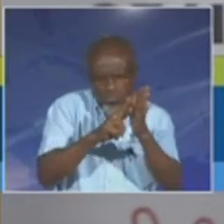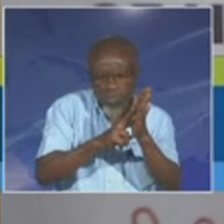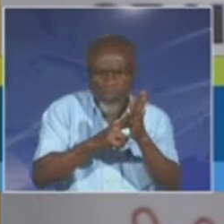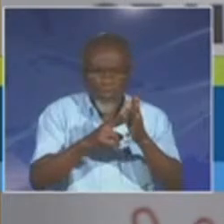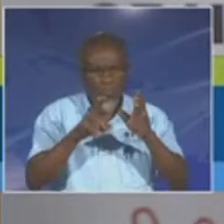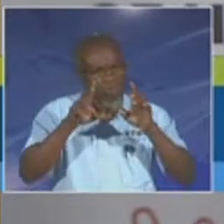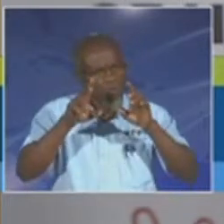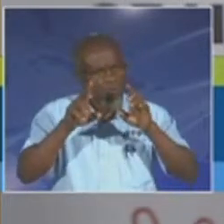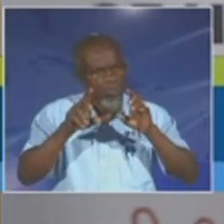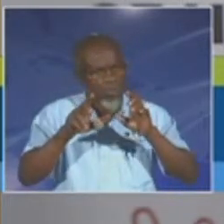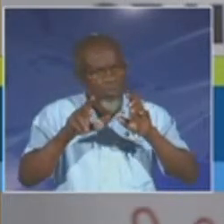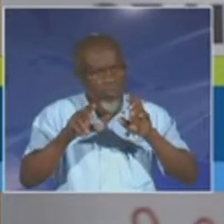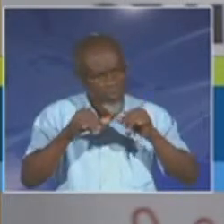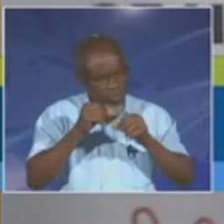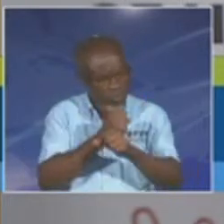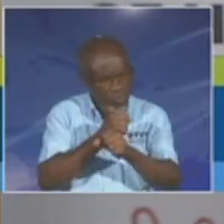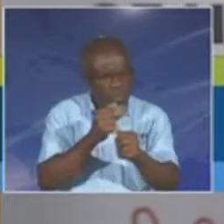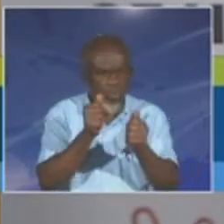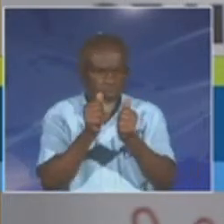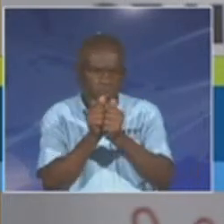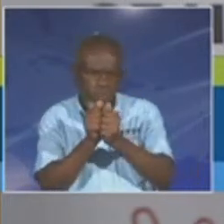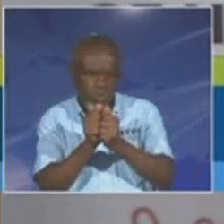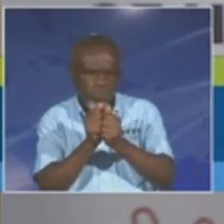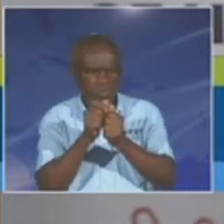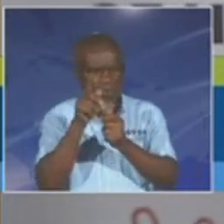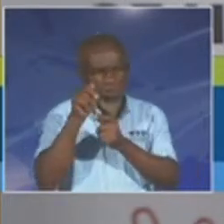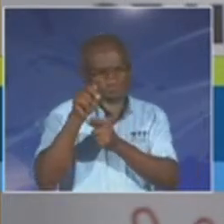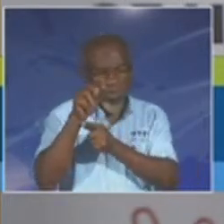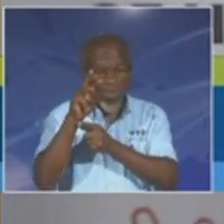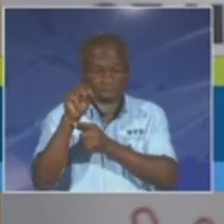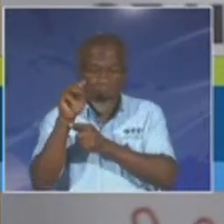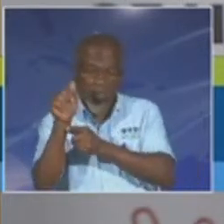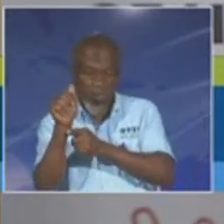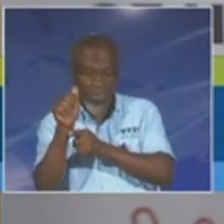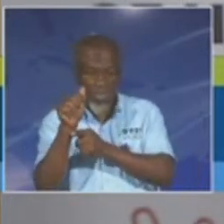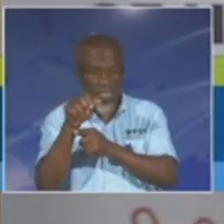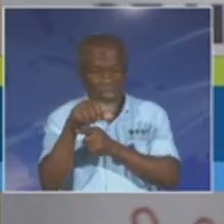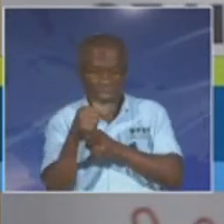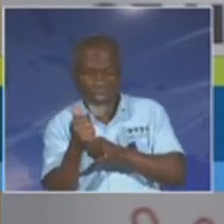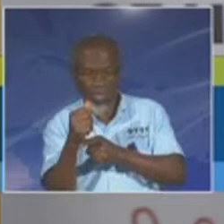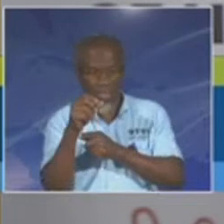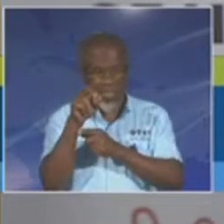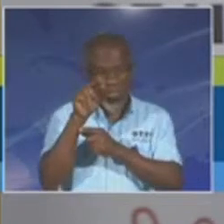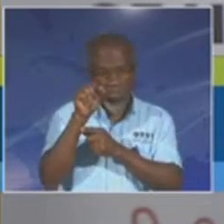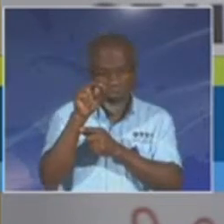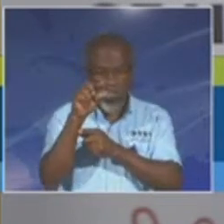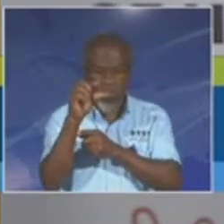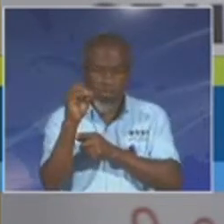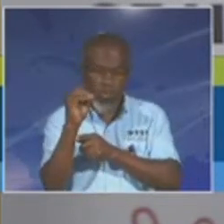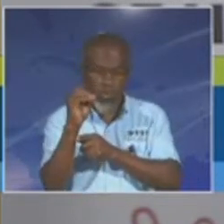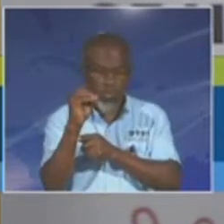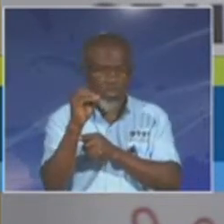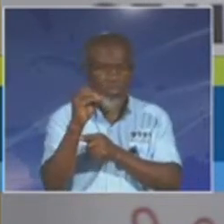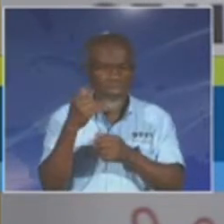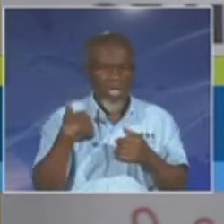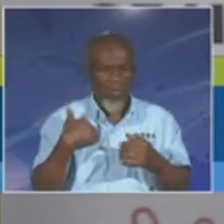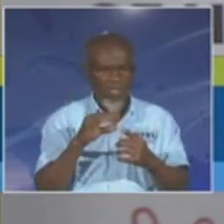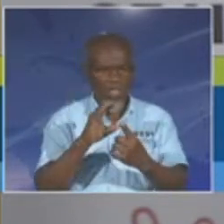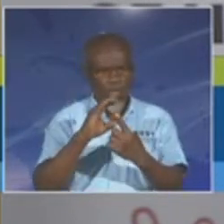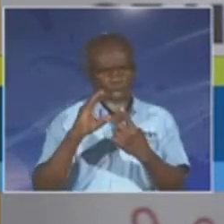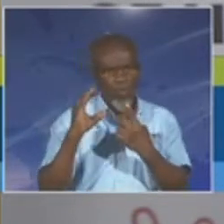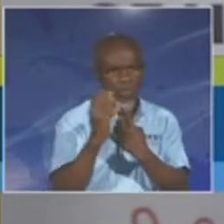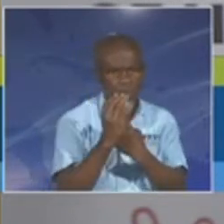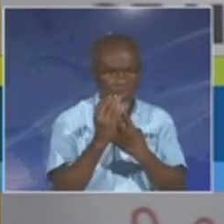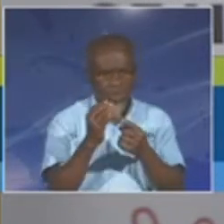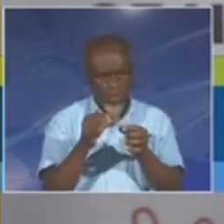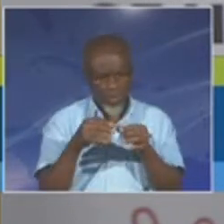So we're working with NGOs, we're working with TTMA, for example, to try to get on the ground community-led programs. So the focus